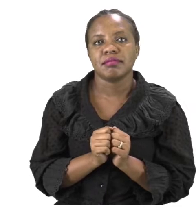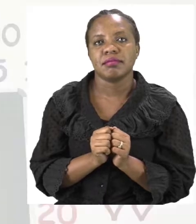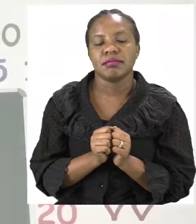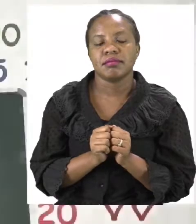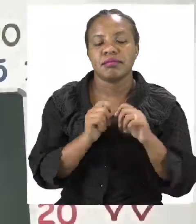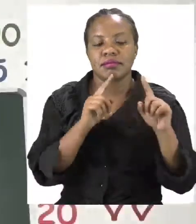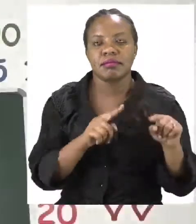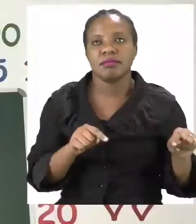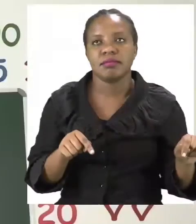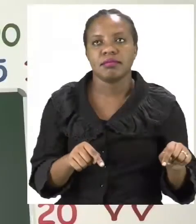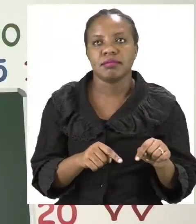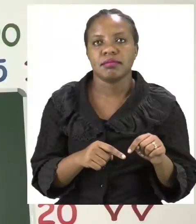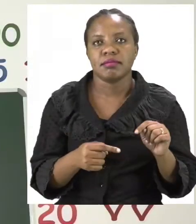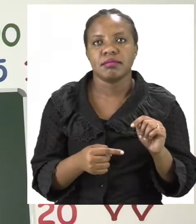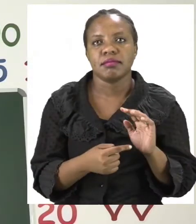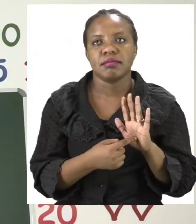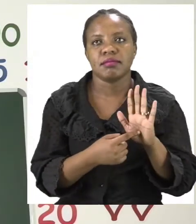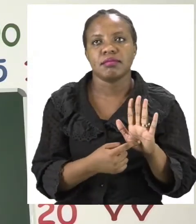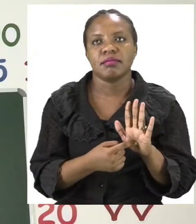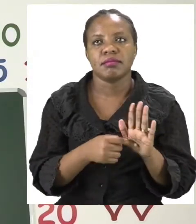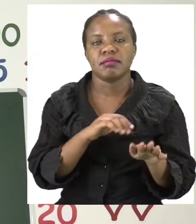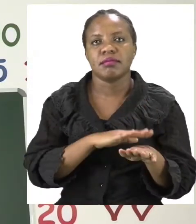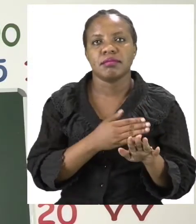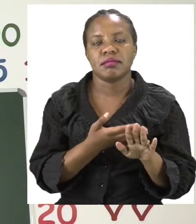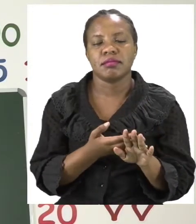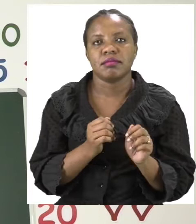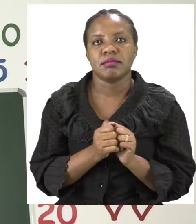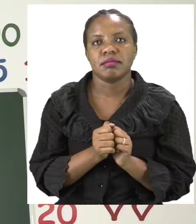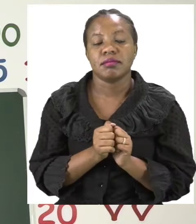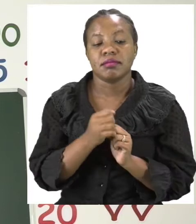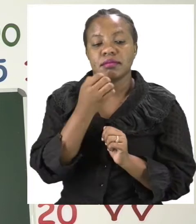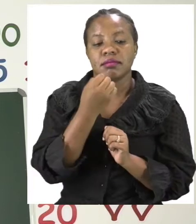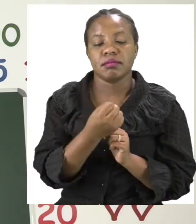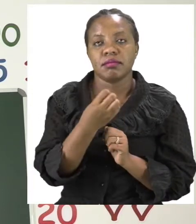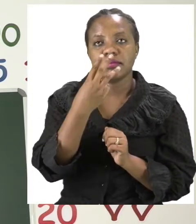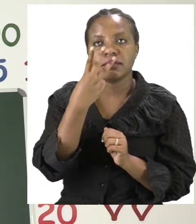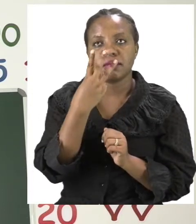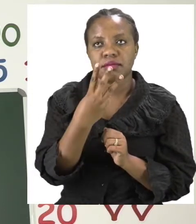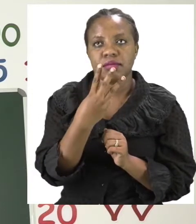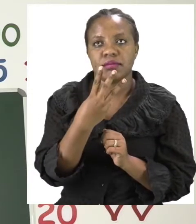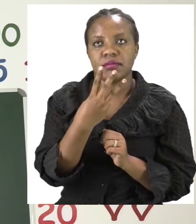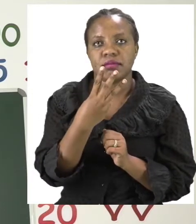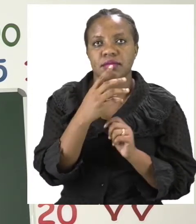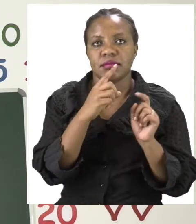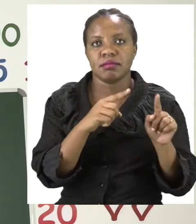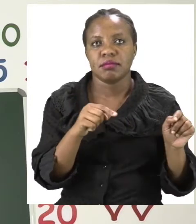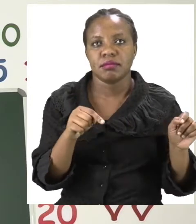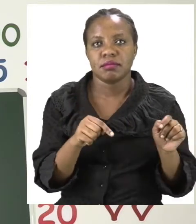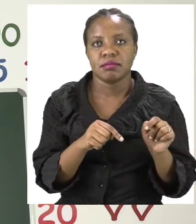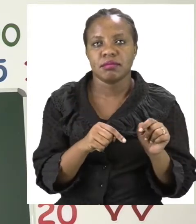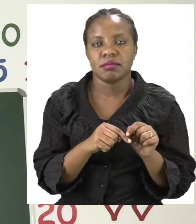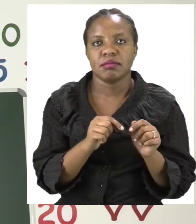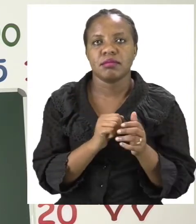board. Now, I have 3 of them that are on the board, and instead of adding in a straight